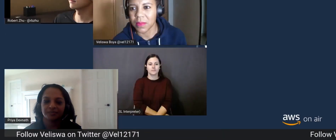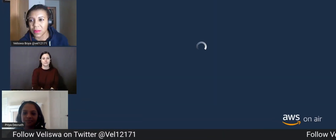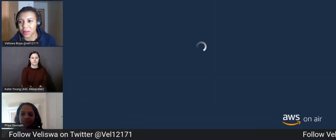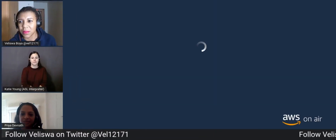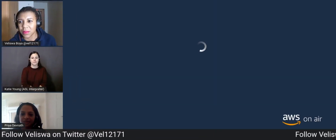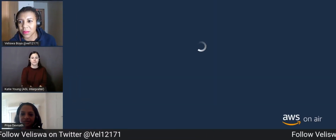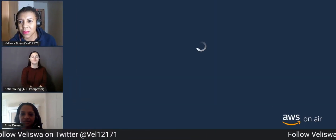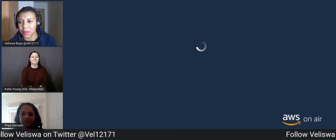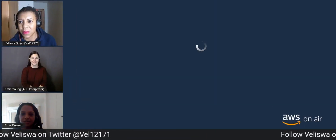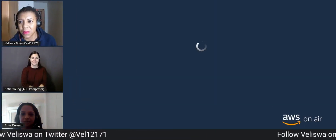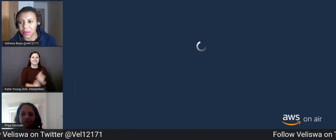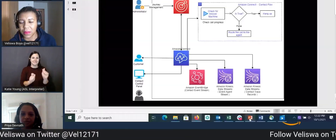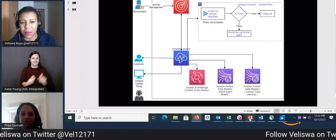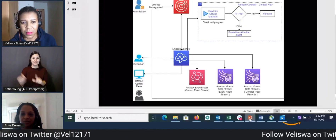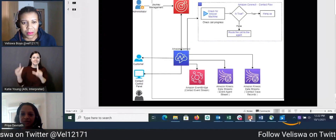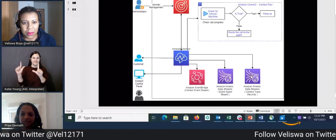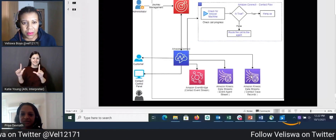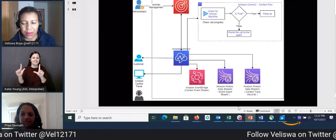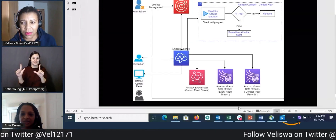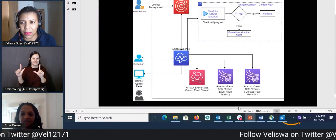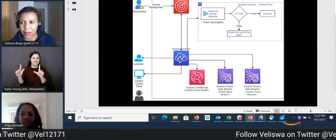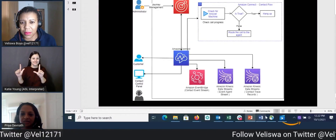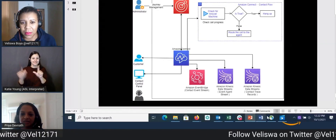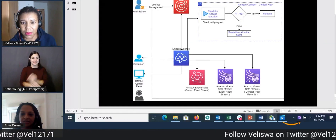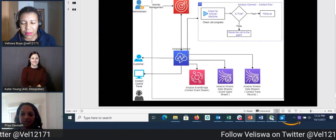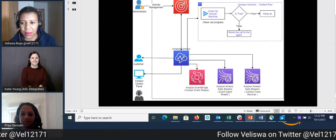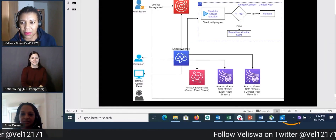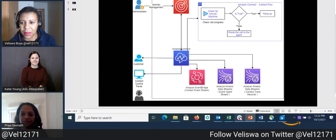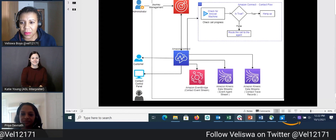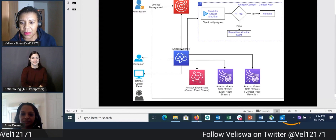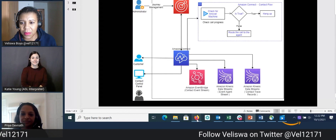Okay. So let me know when you can see.